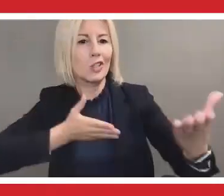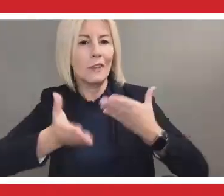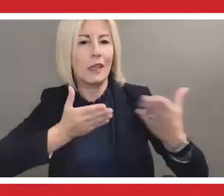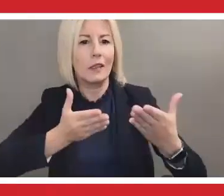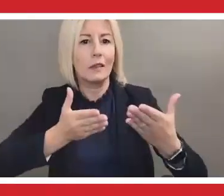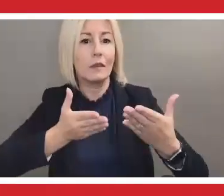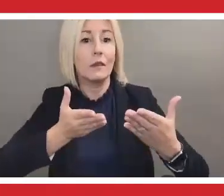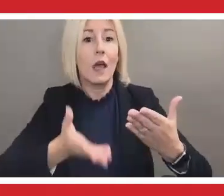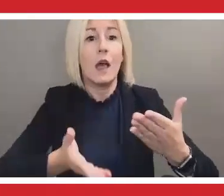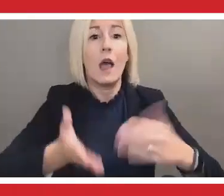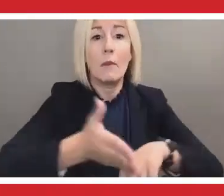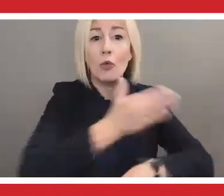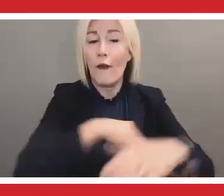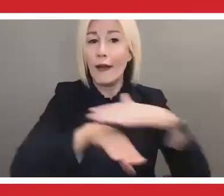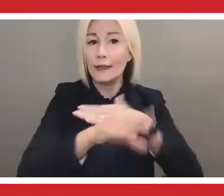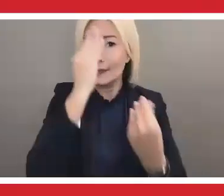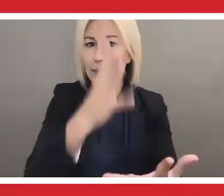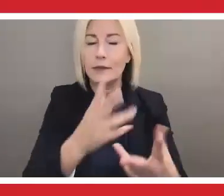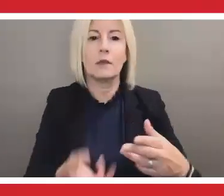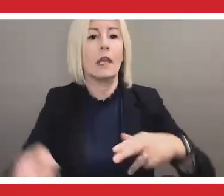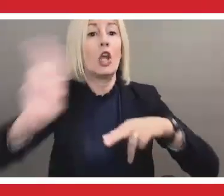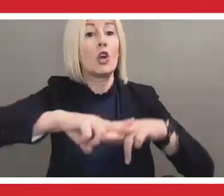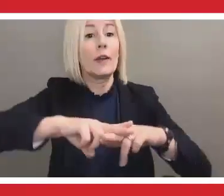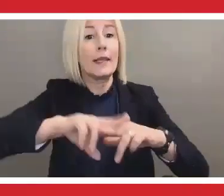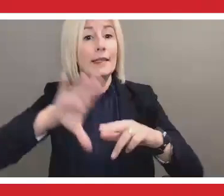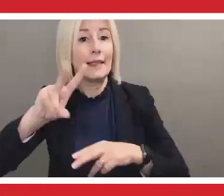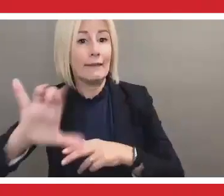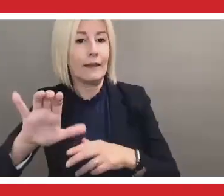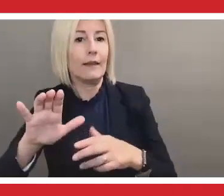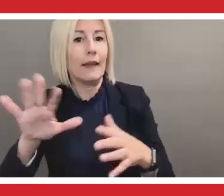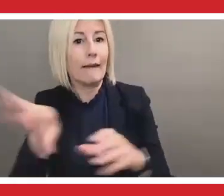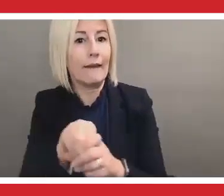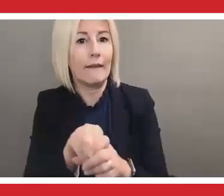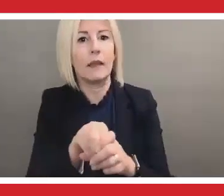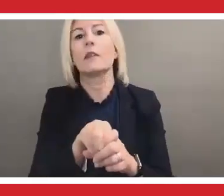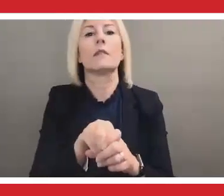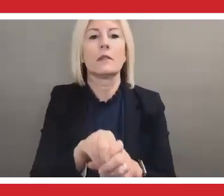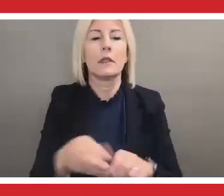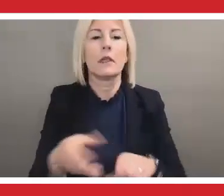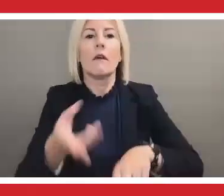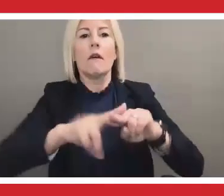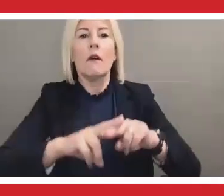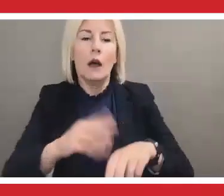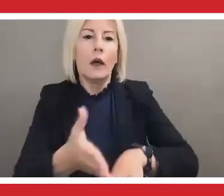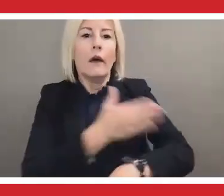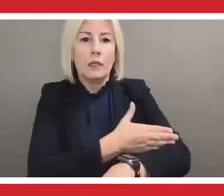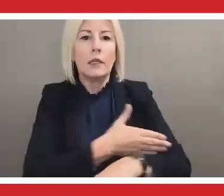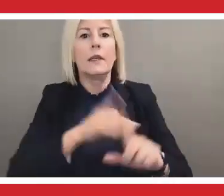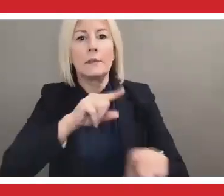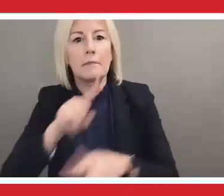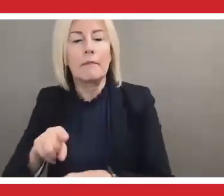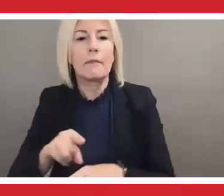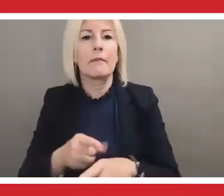access to information, increased civic engagement, enhanced responsive services with efficiency, increased transparency